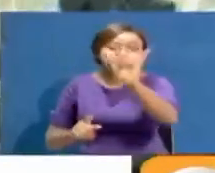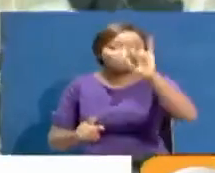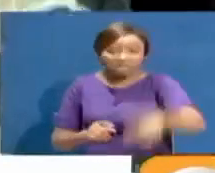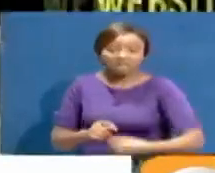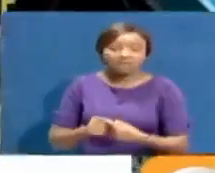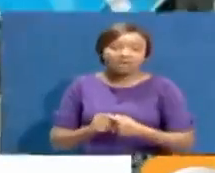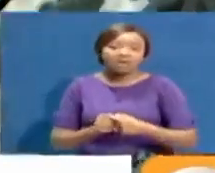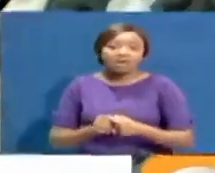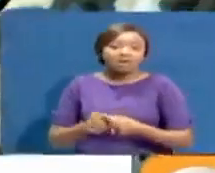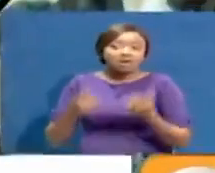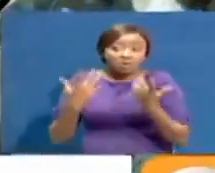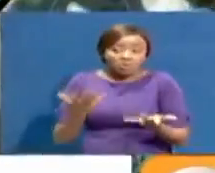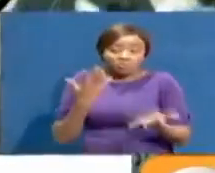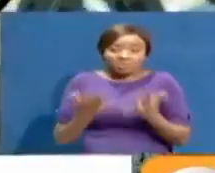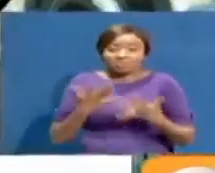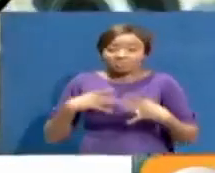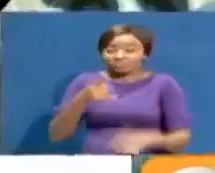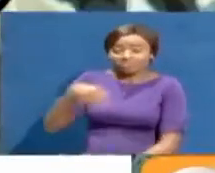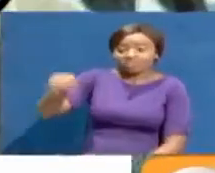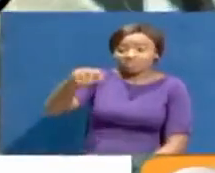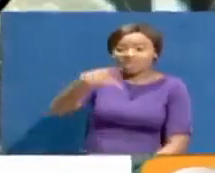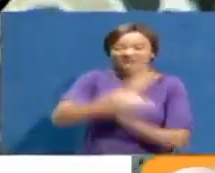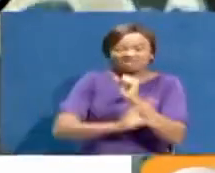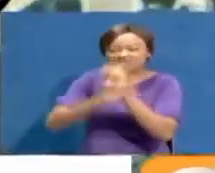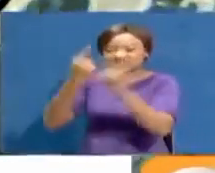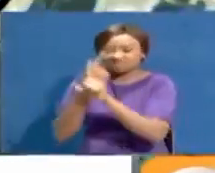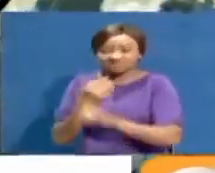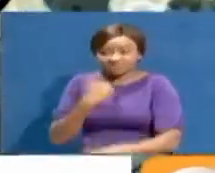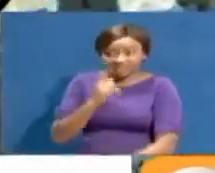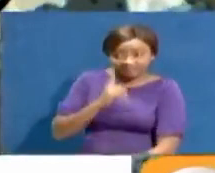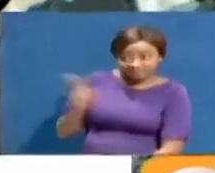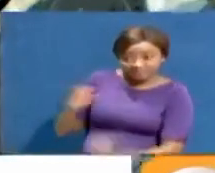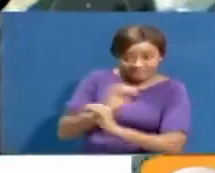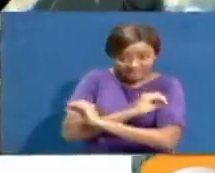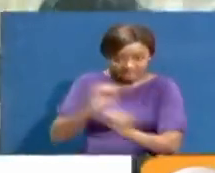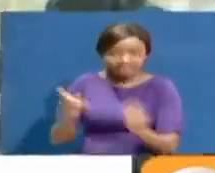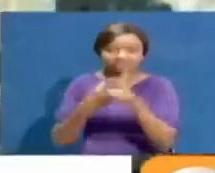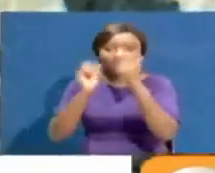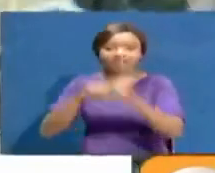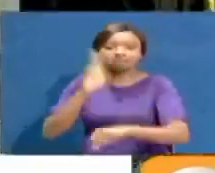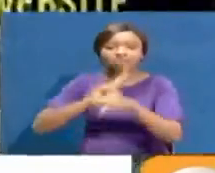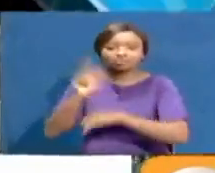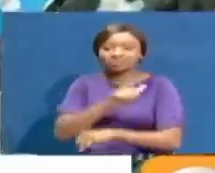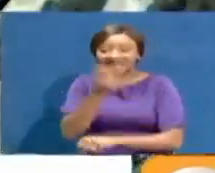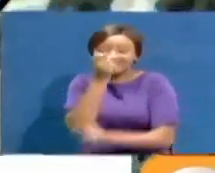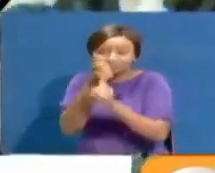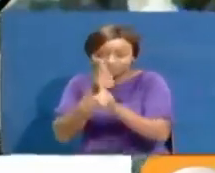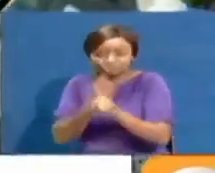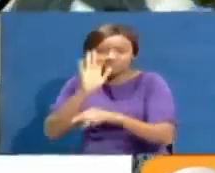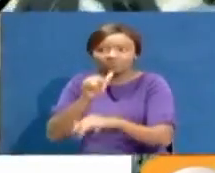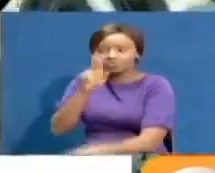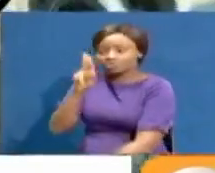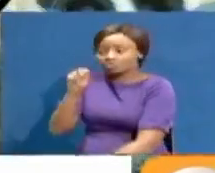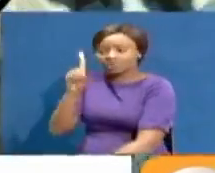Inbound travellers from countries yet to onboard the TTI platform will use a tool made available through the UNDP-supported Global Haven